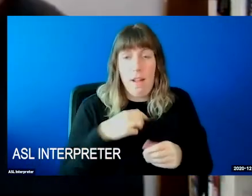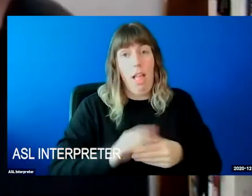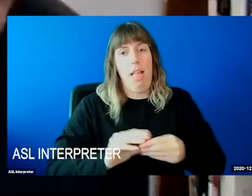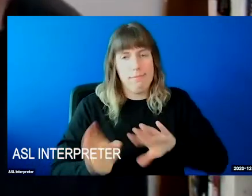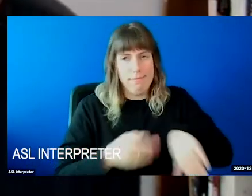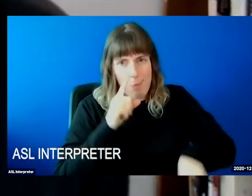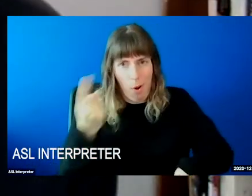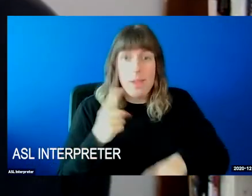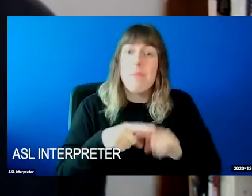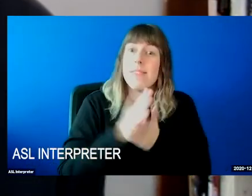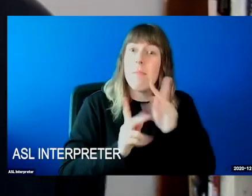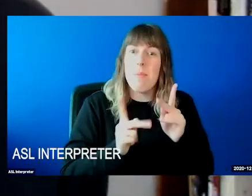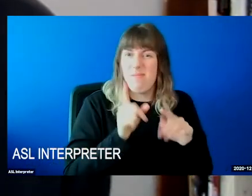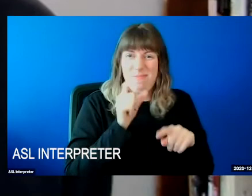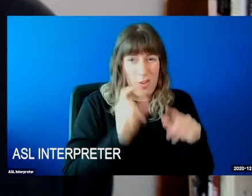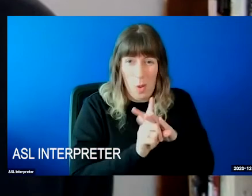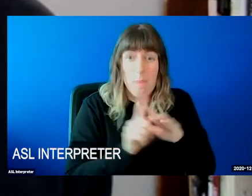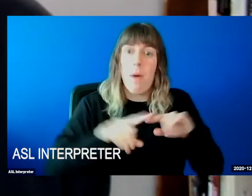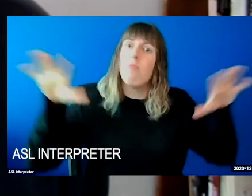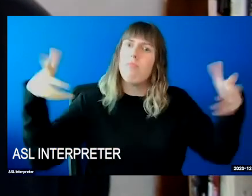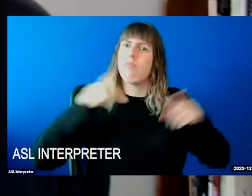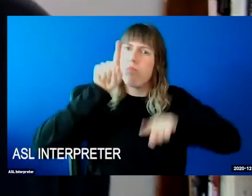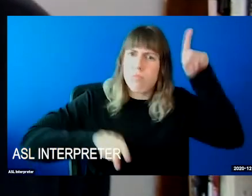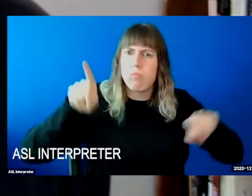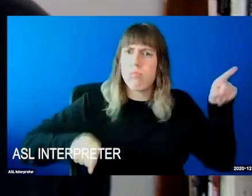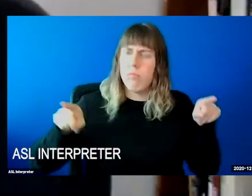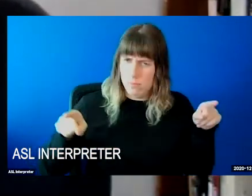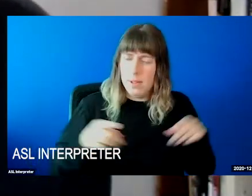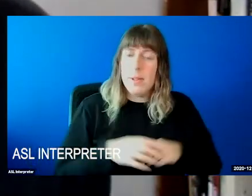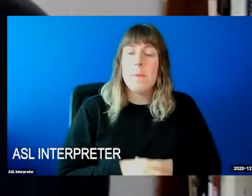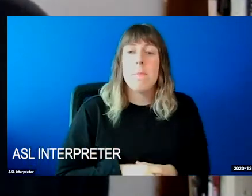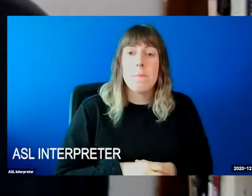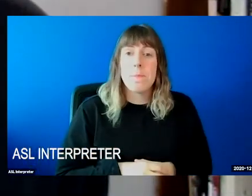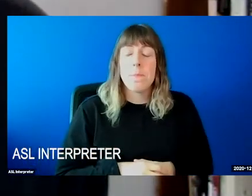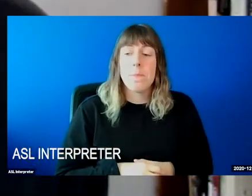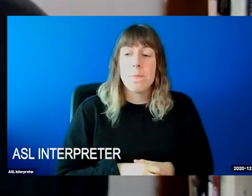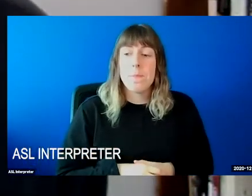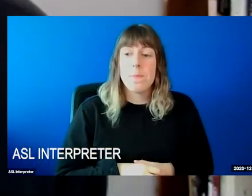details, that they couldn't get, but they got a pretty broad group.